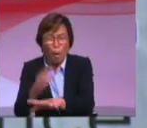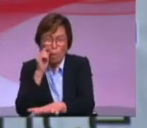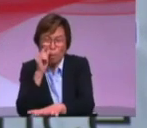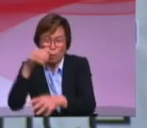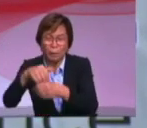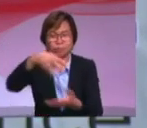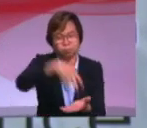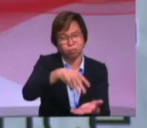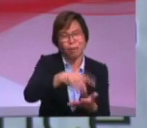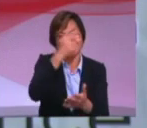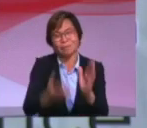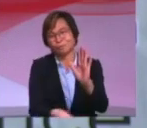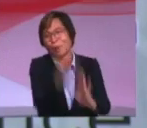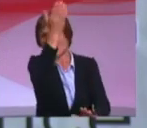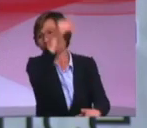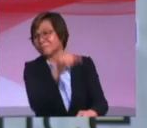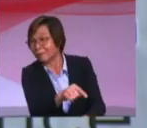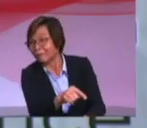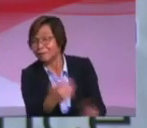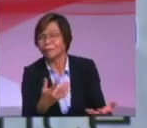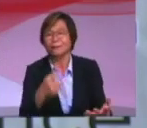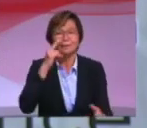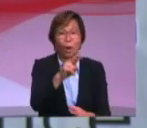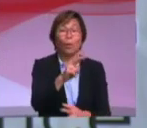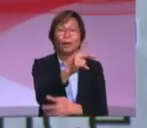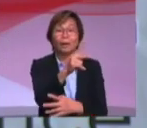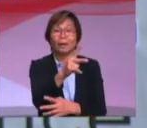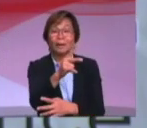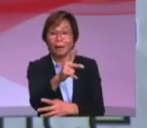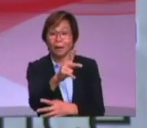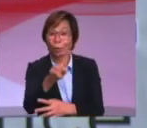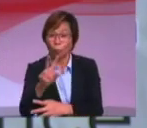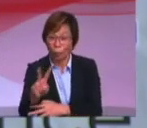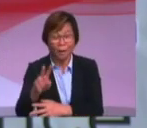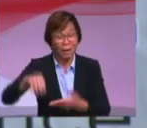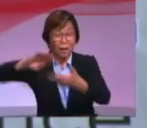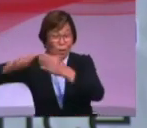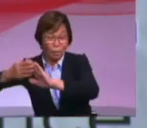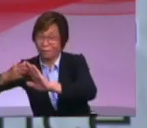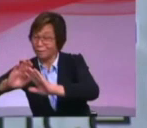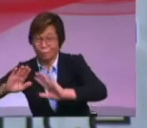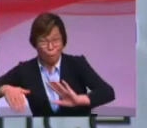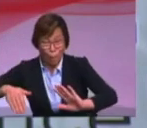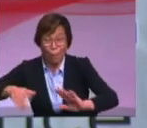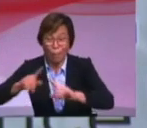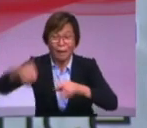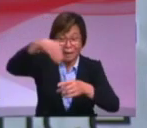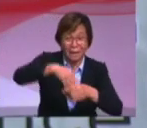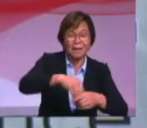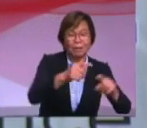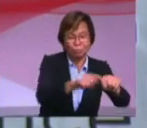example so we have a spike there so by looking into klein valley it's not in the community yet but it's in basically the